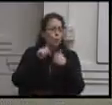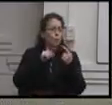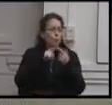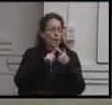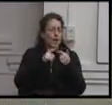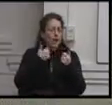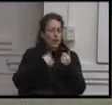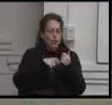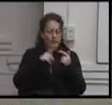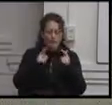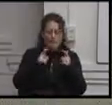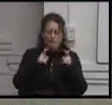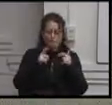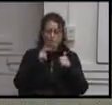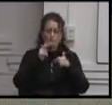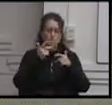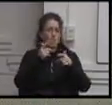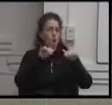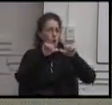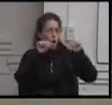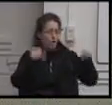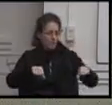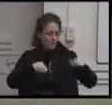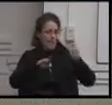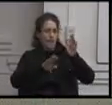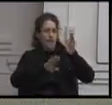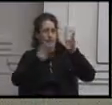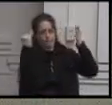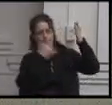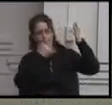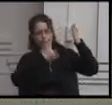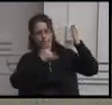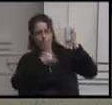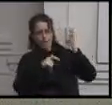the police and fire plans, and made some real